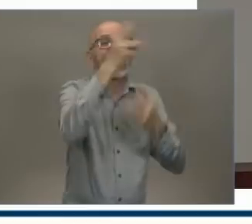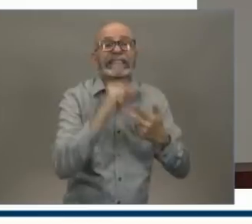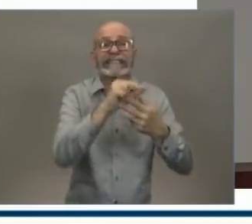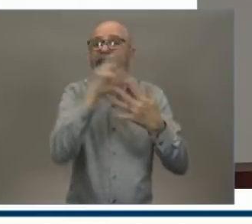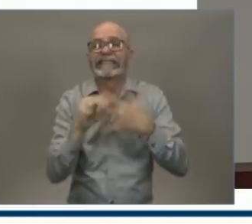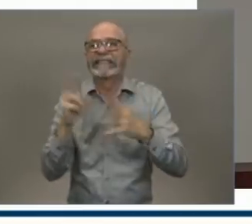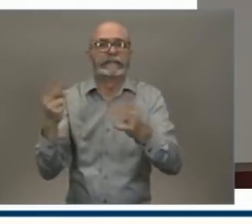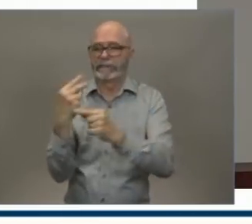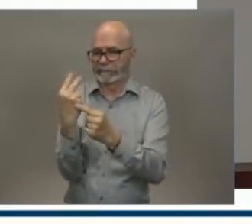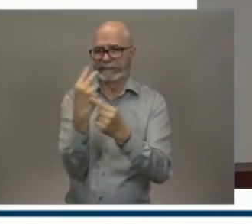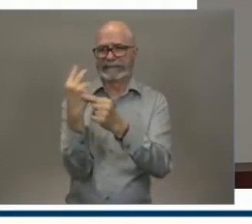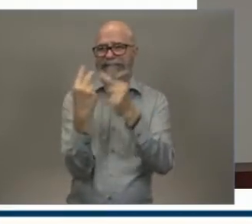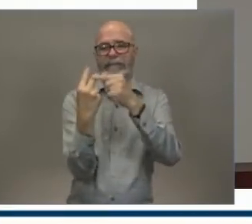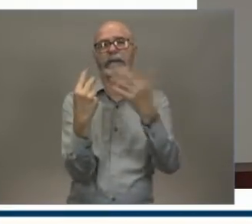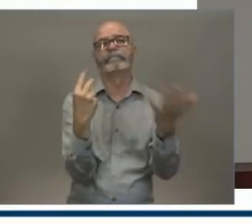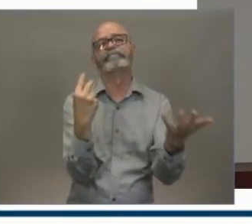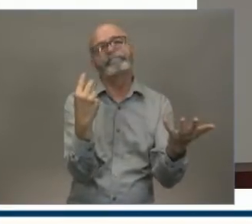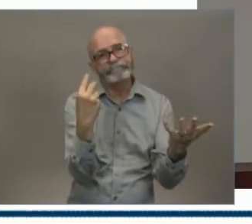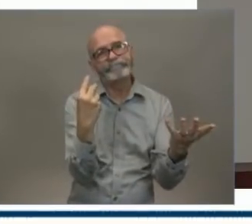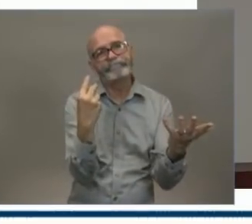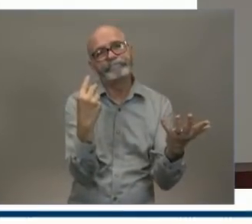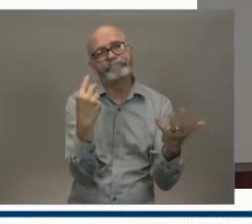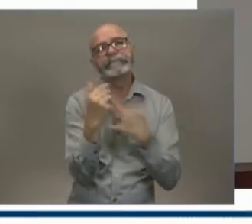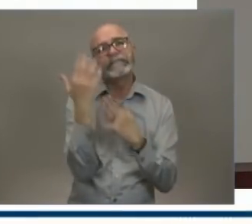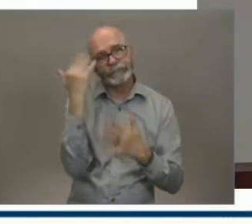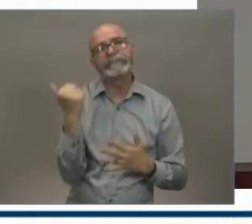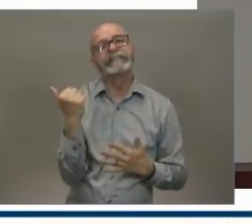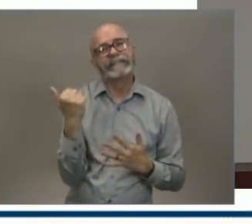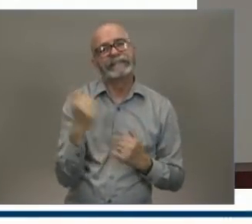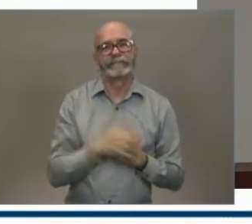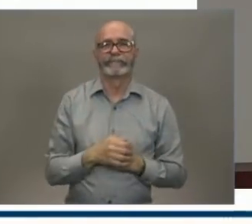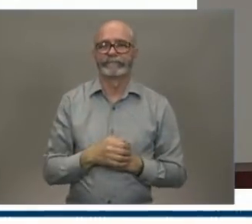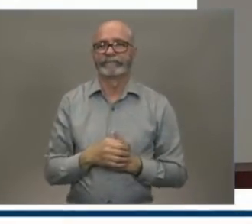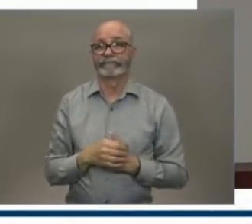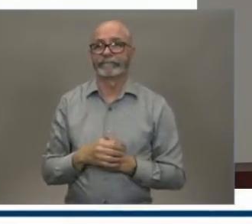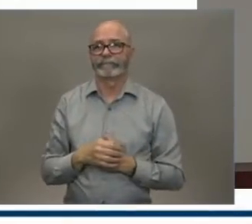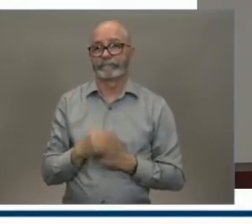to minimize the amount of vaccine that's left over at the end of the day.